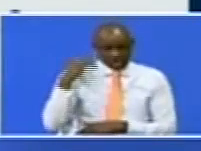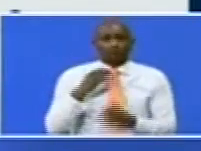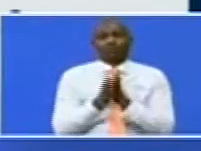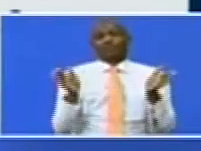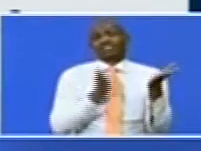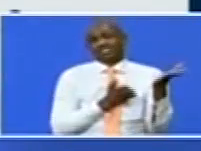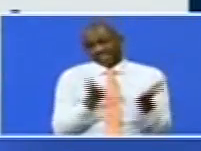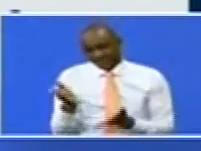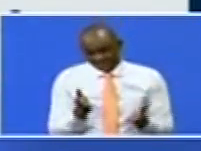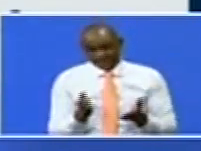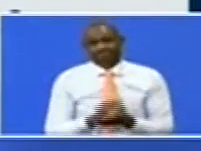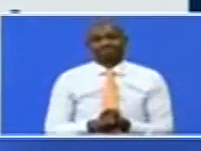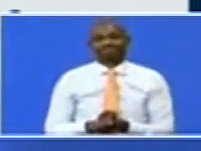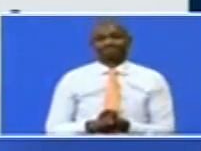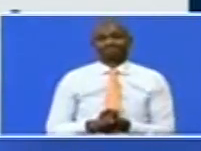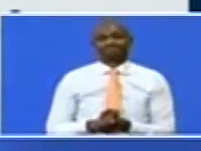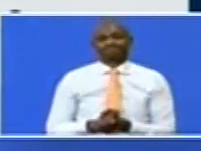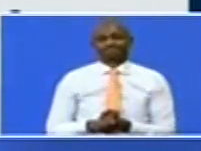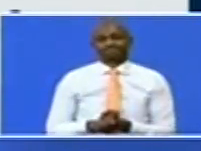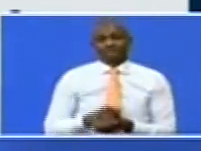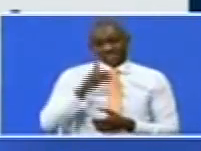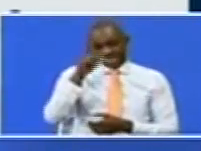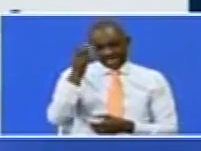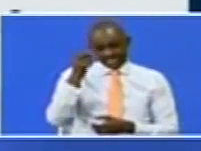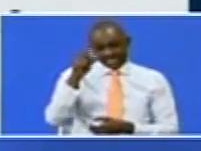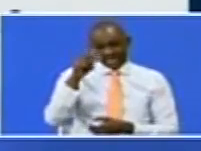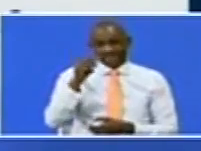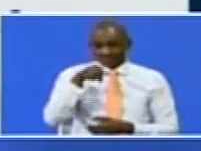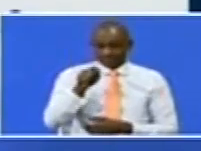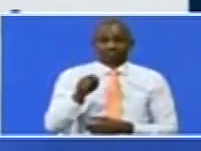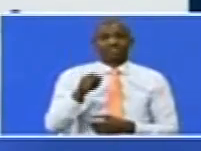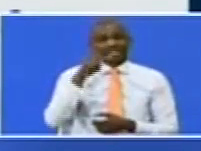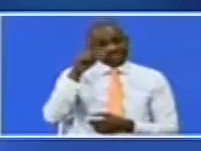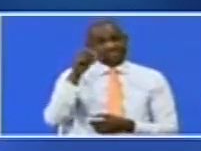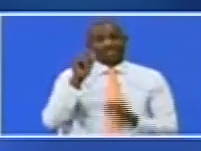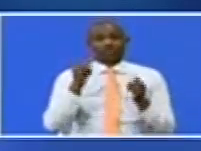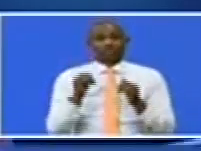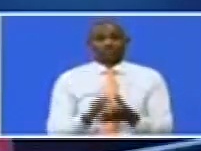Service Joseph Kinyua. Duncan Hemba, KTN News.